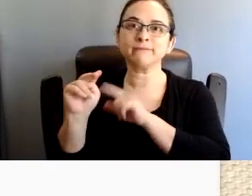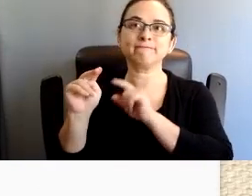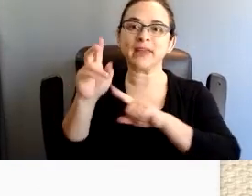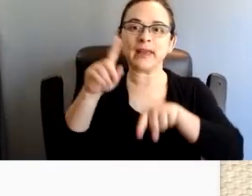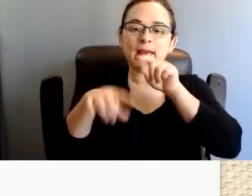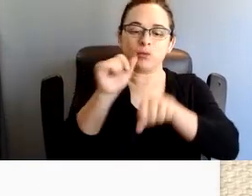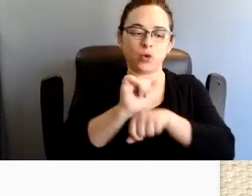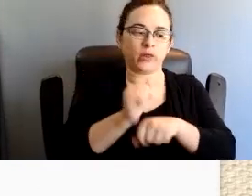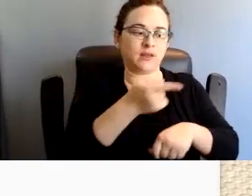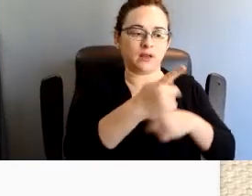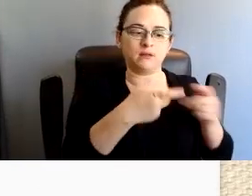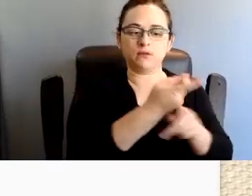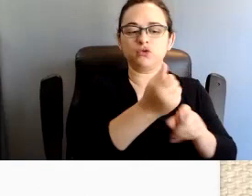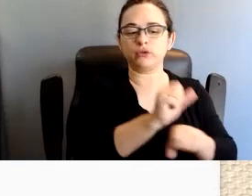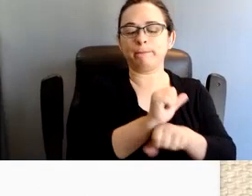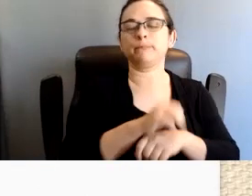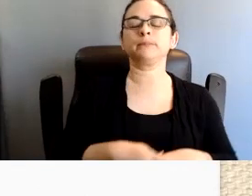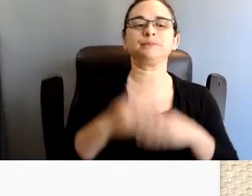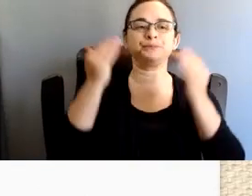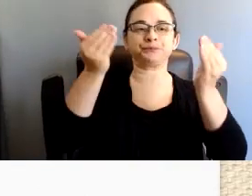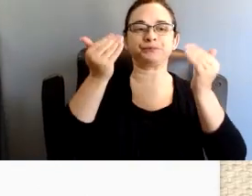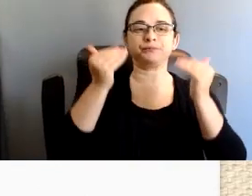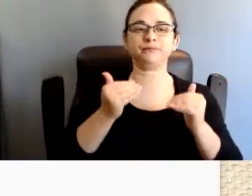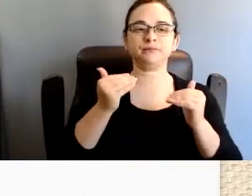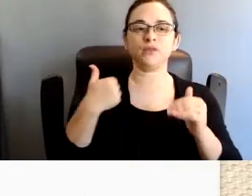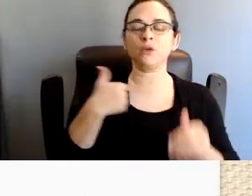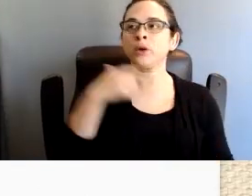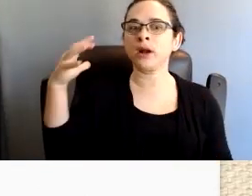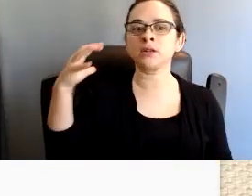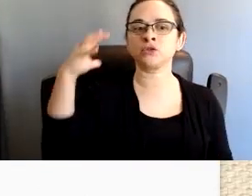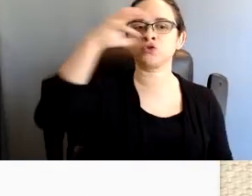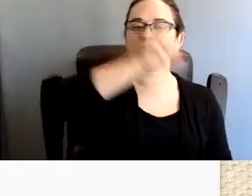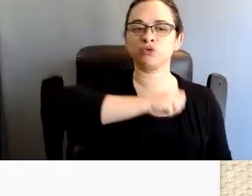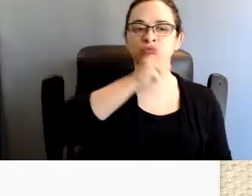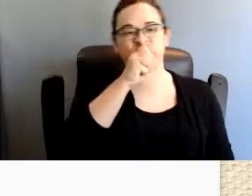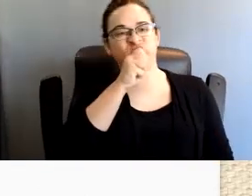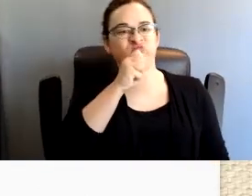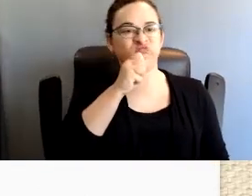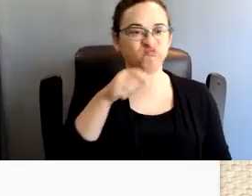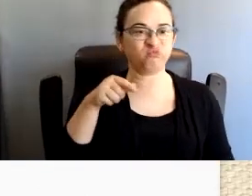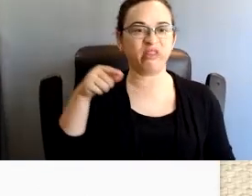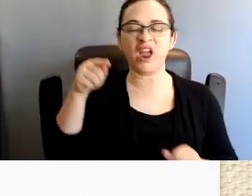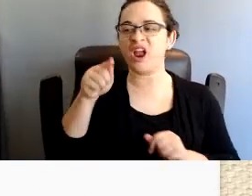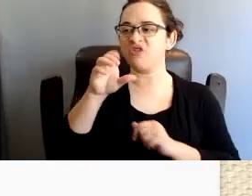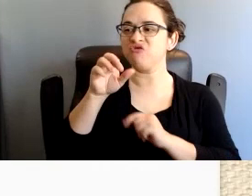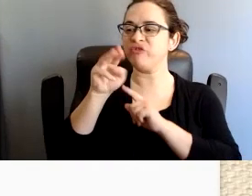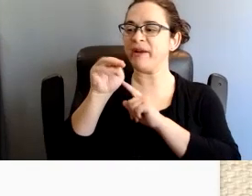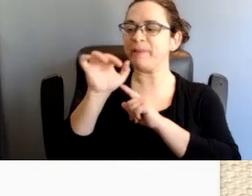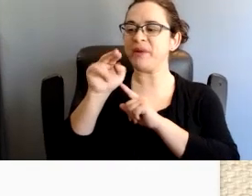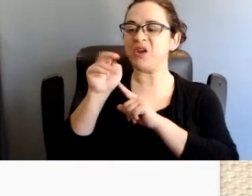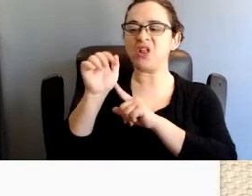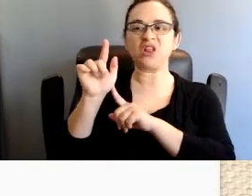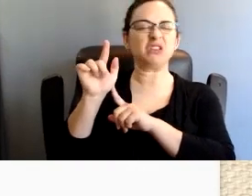one. Assuming the students are criminals. Okay, that's another big one. Okay, we're always hearing the news. Oh no, yeah,